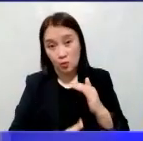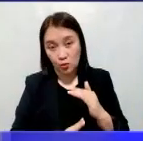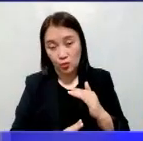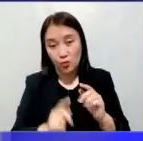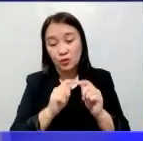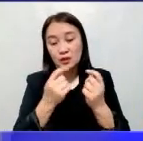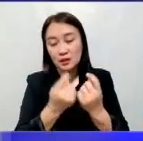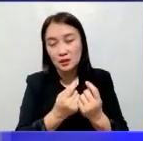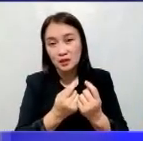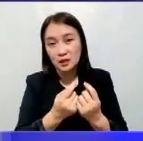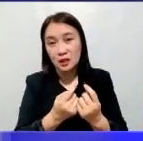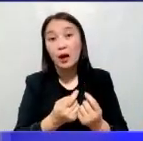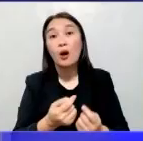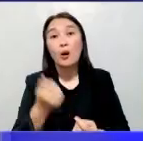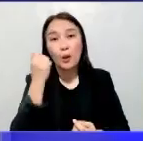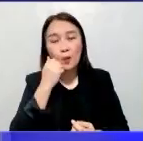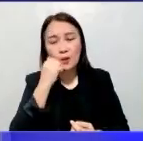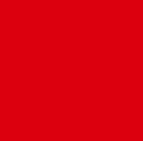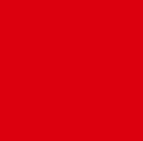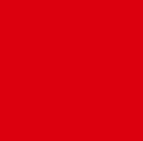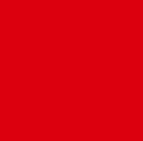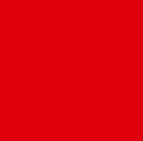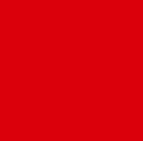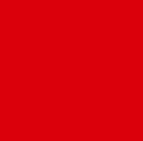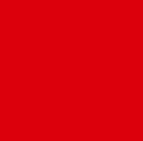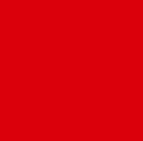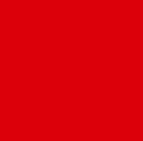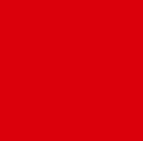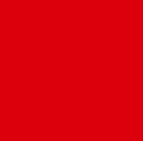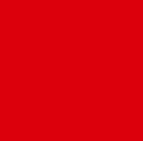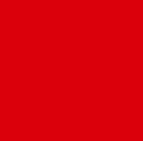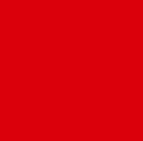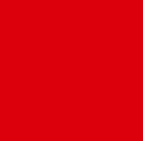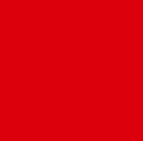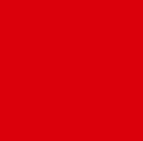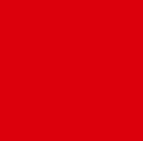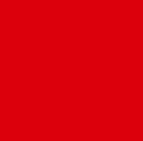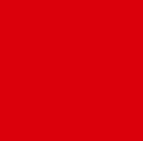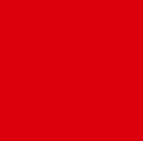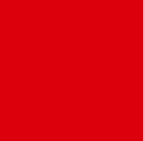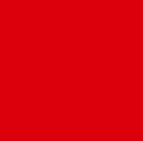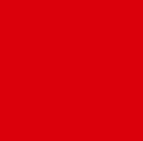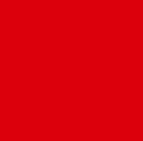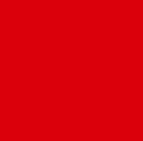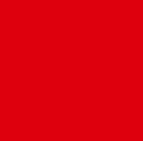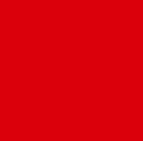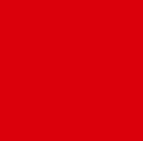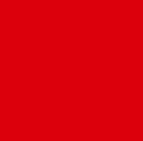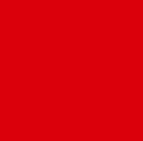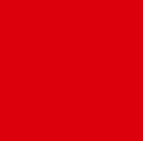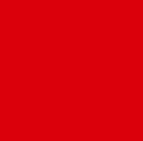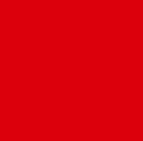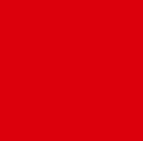first. Or, in this case, the country comes first. Mga kapatid, Julius Babaw po. Iba na ang may alam at may pakialam